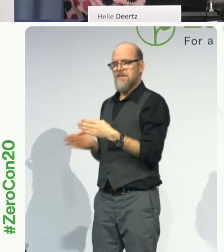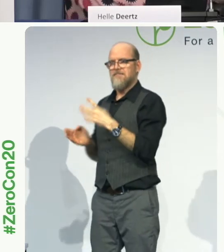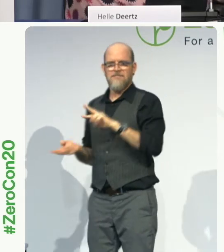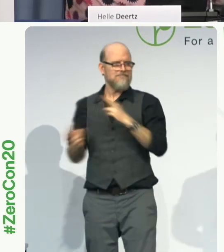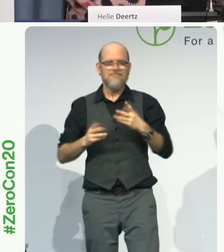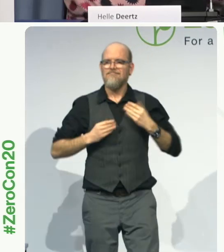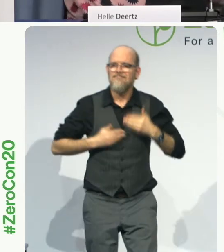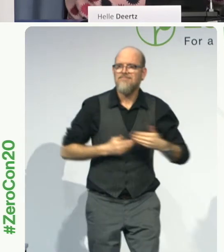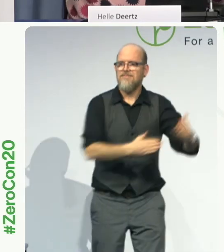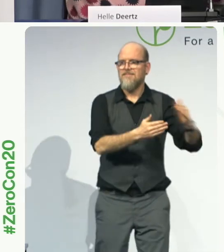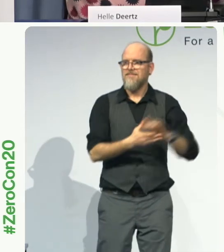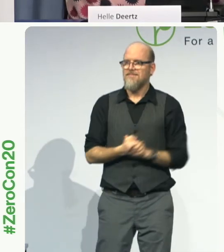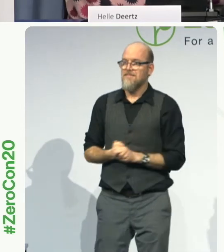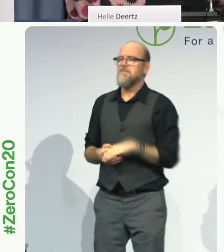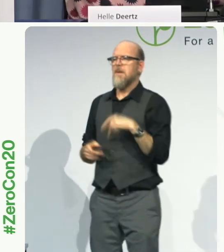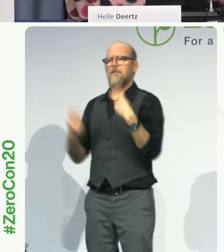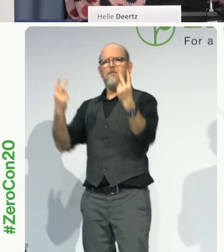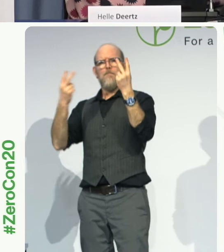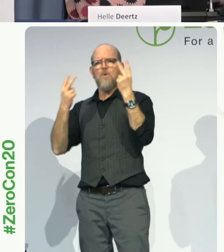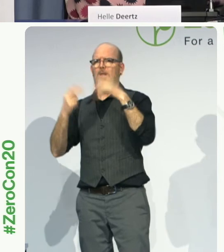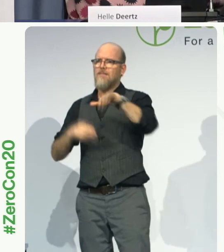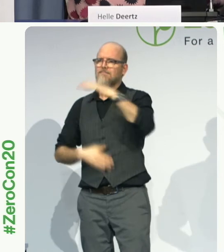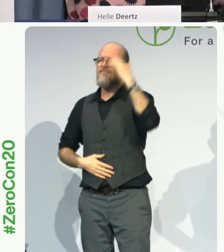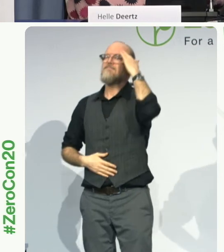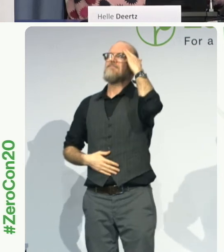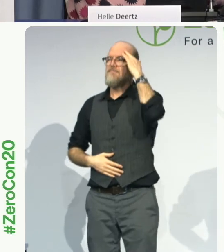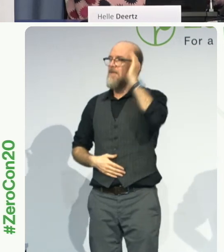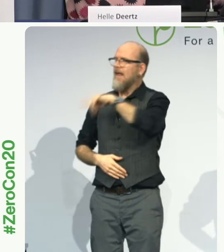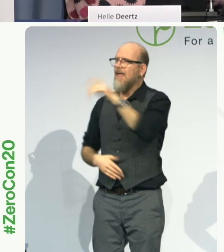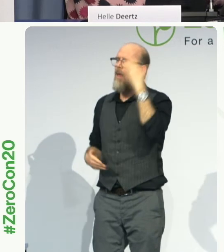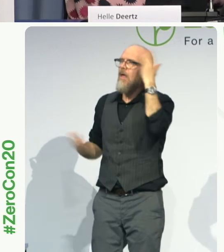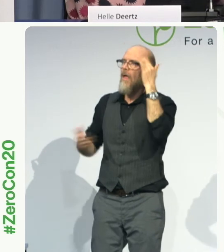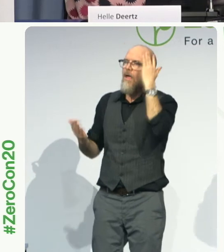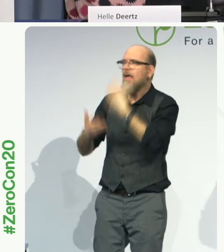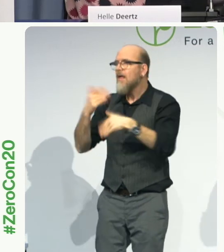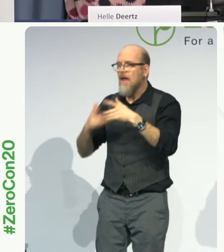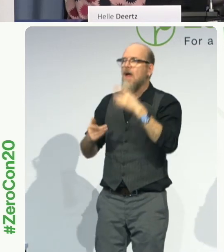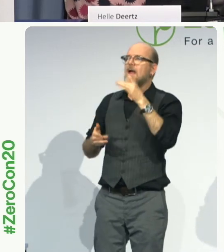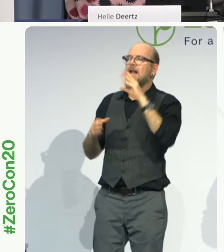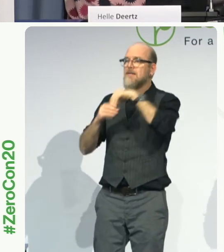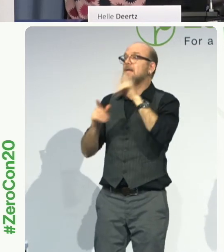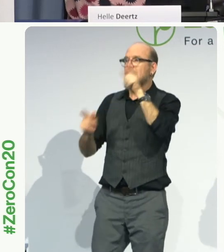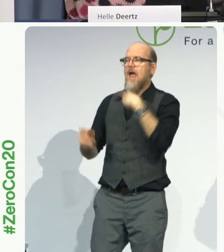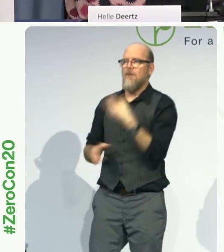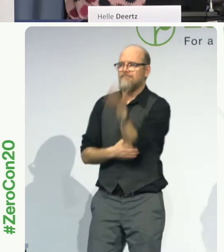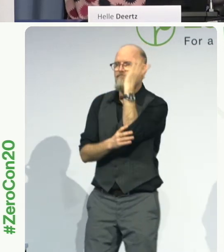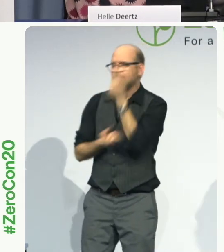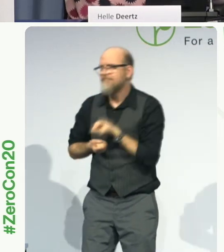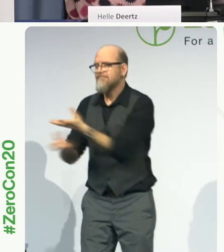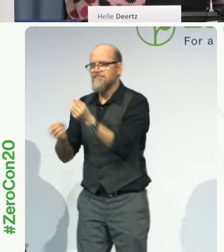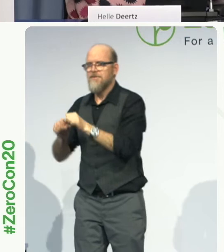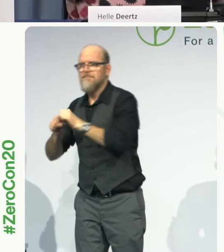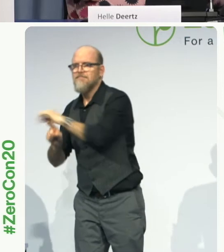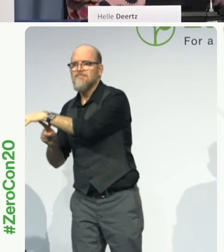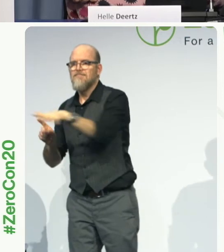already do during the whole conference here. And if you want to know more about this, I'm very